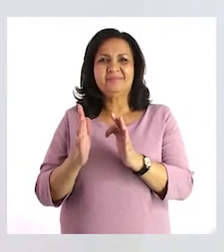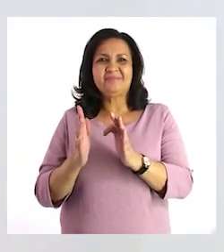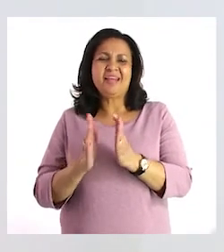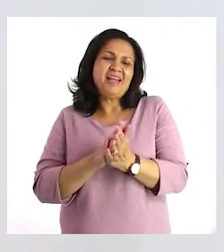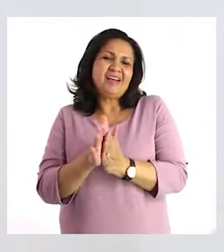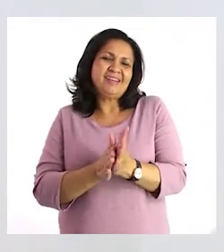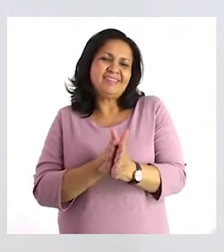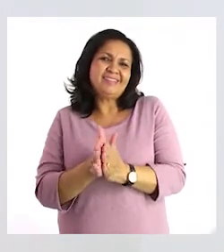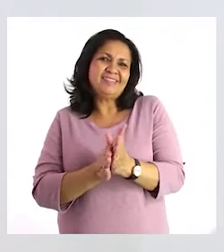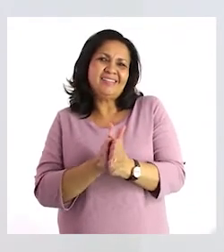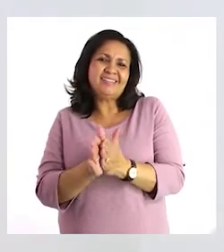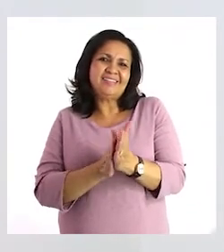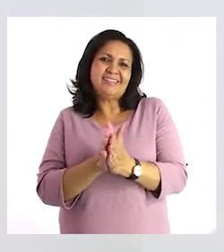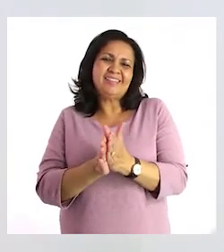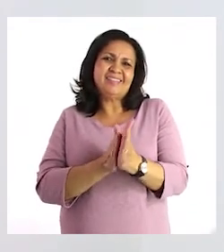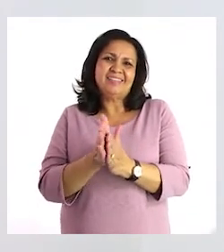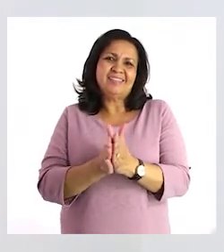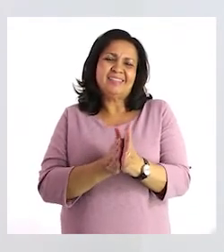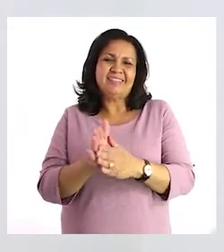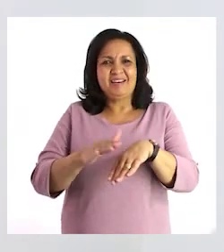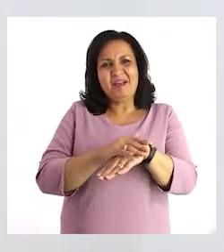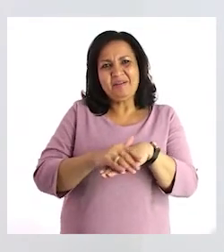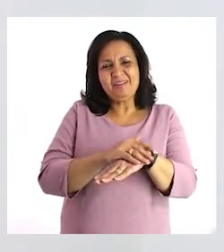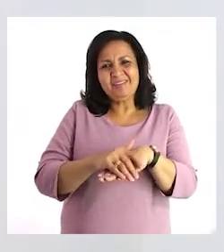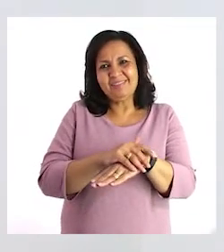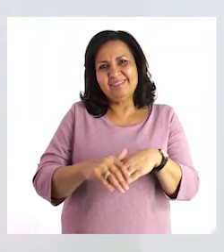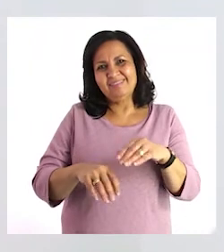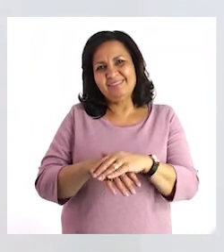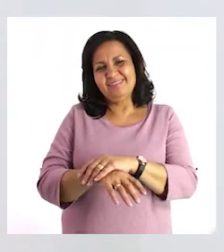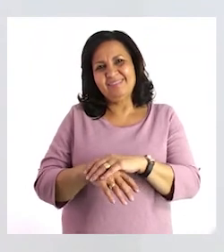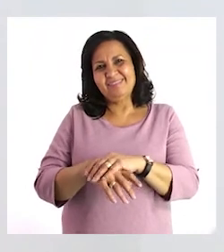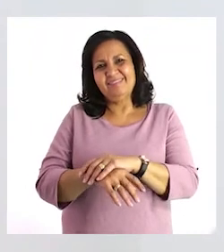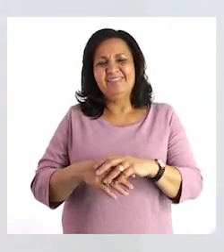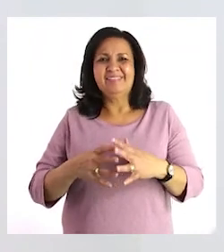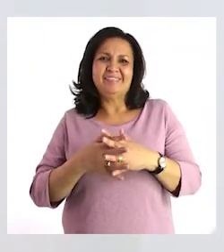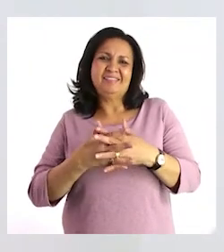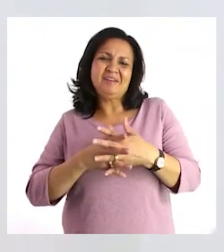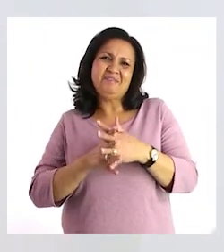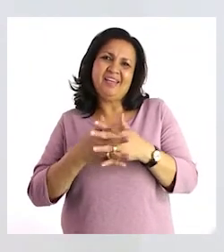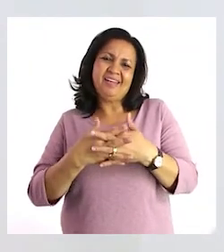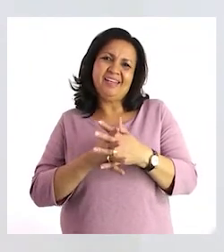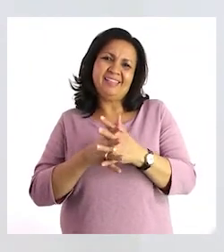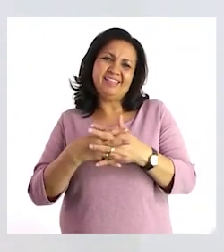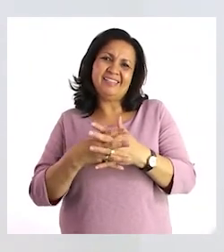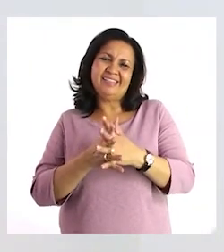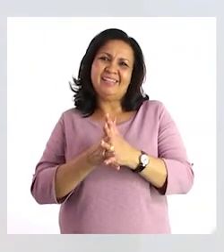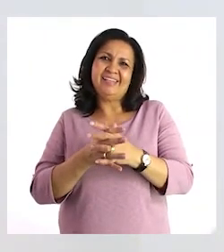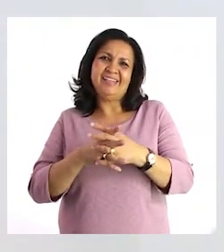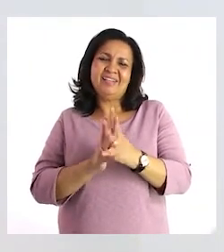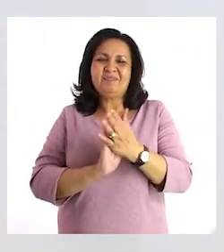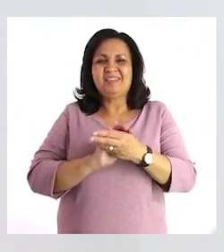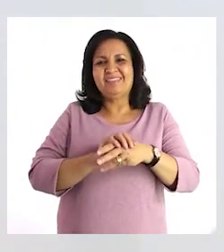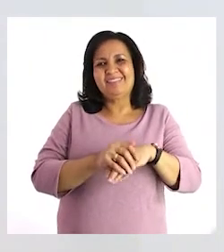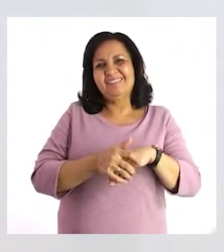rub it between our hands, and then at the back of our hands, and between our fingers,